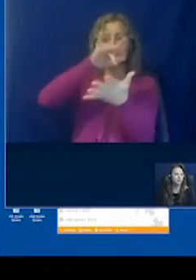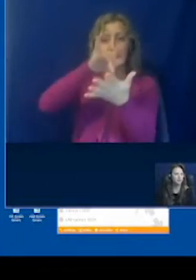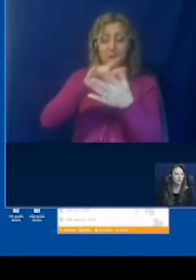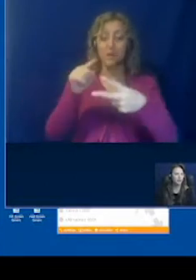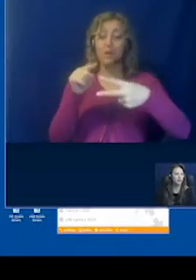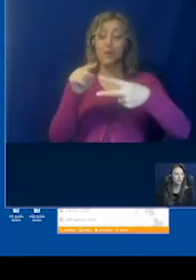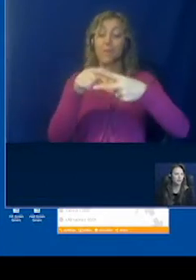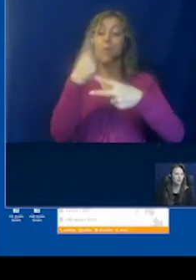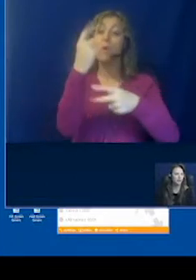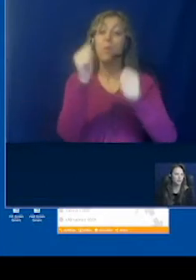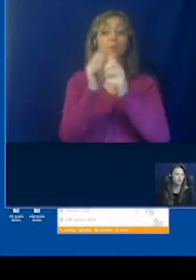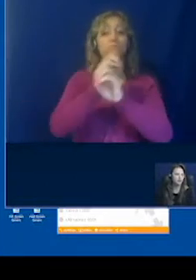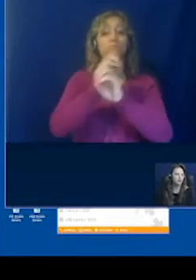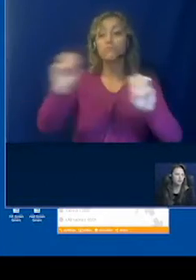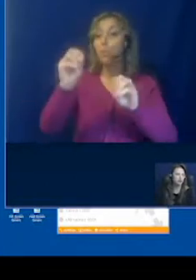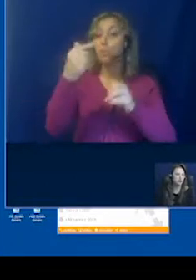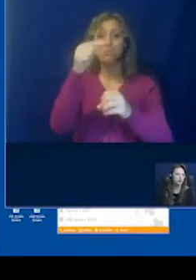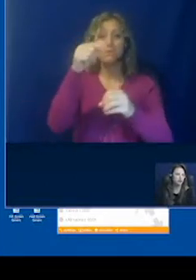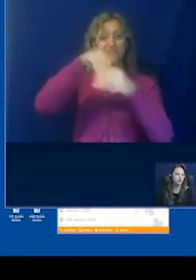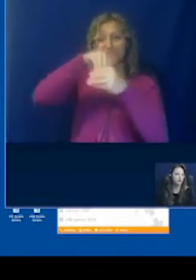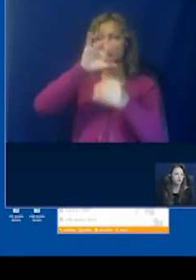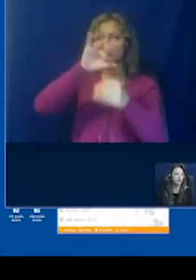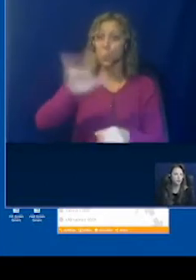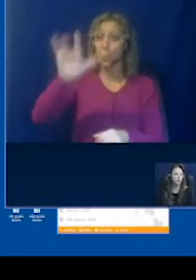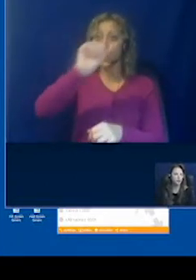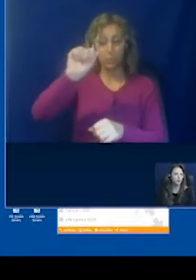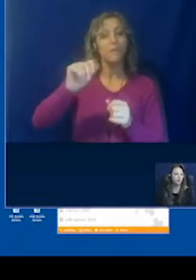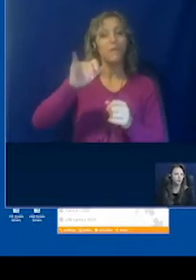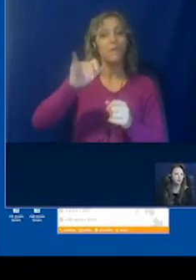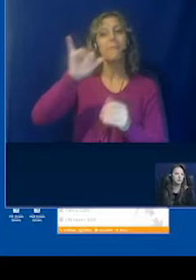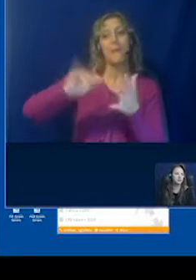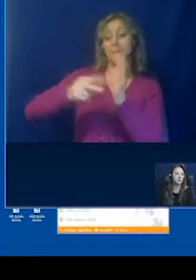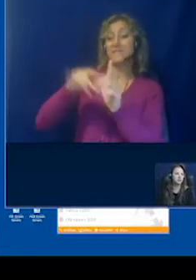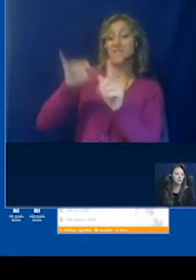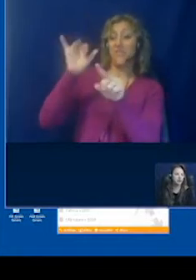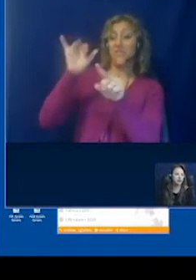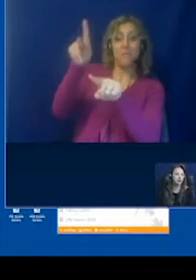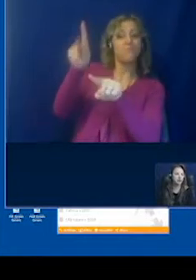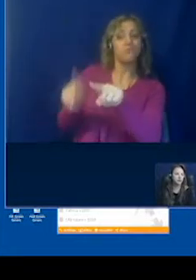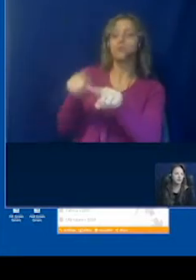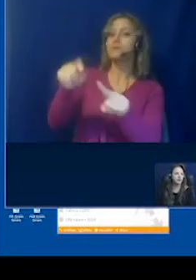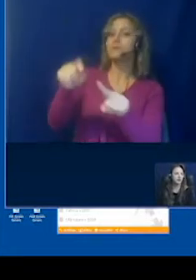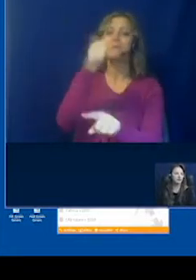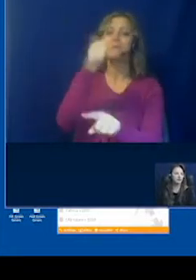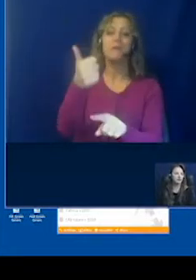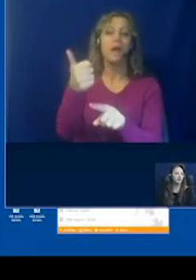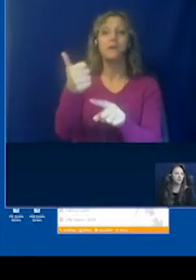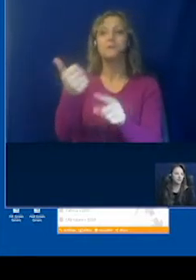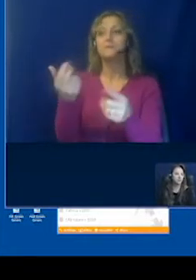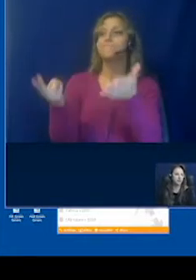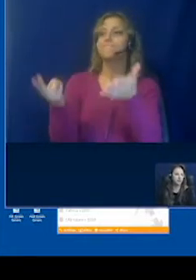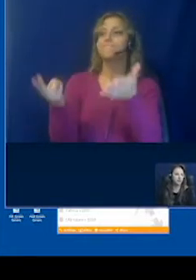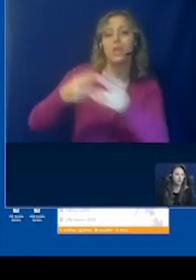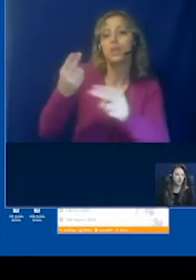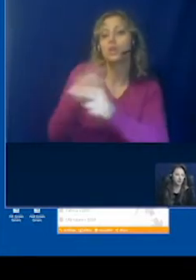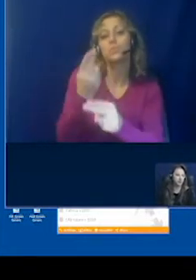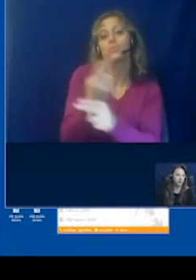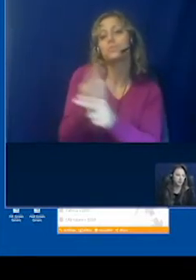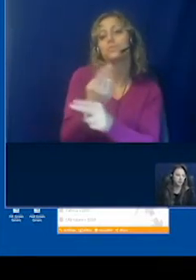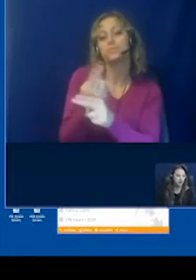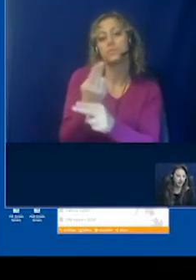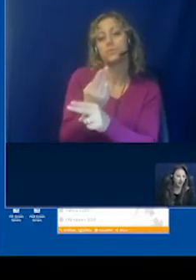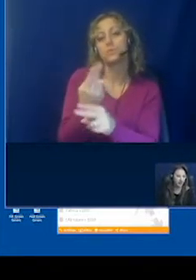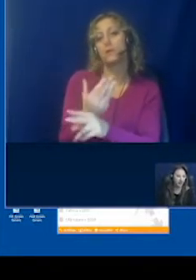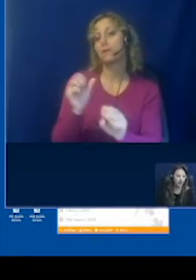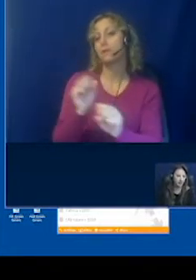means that this individual may not be signed in using a